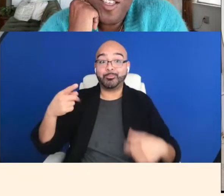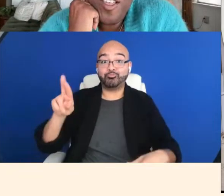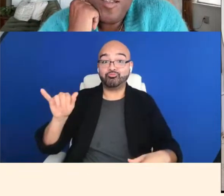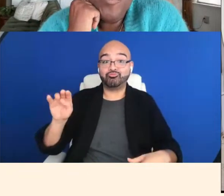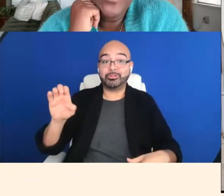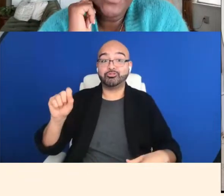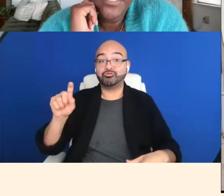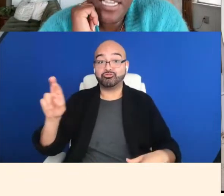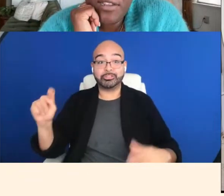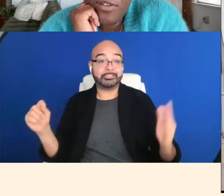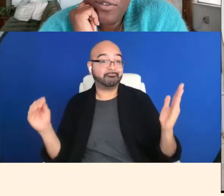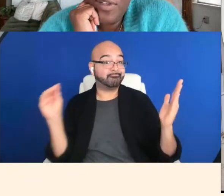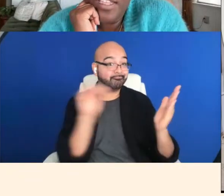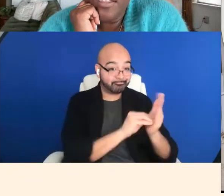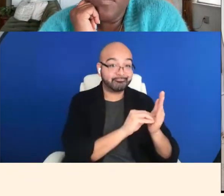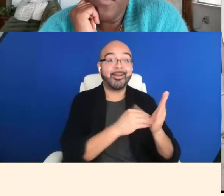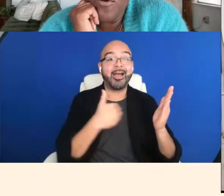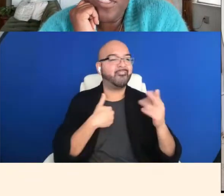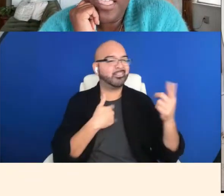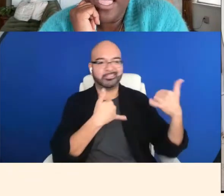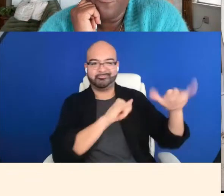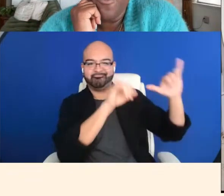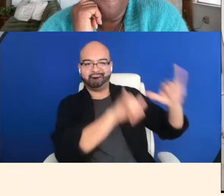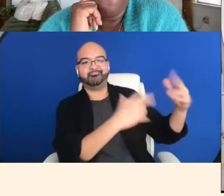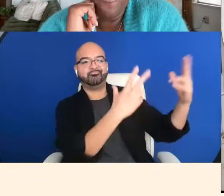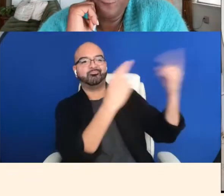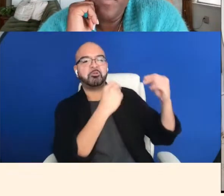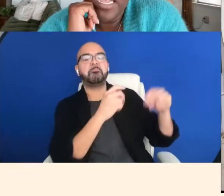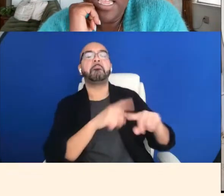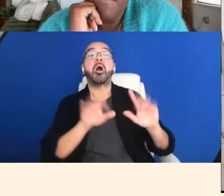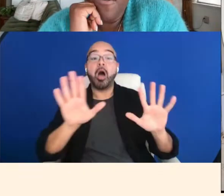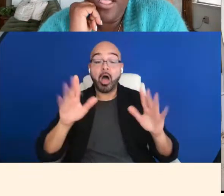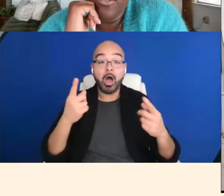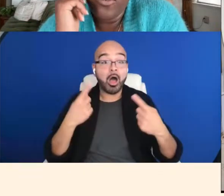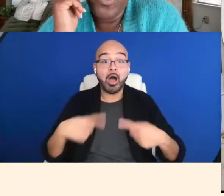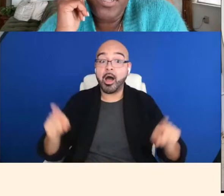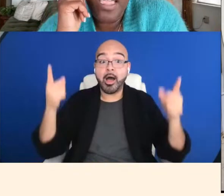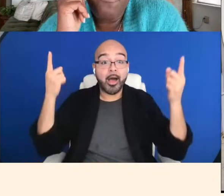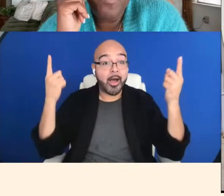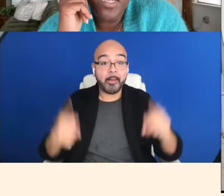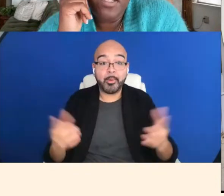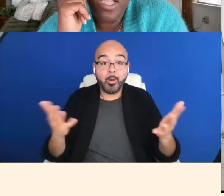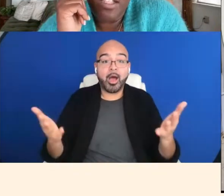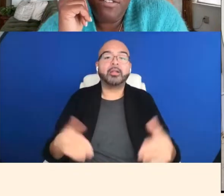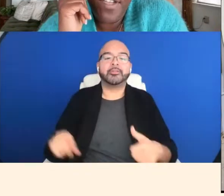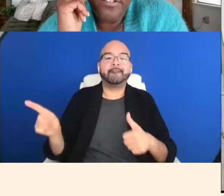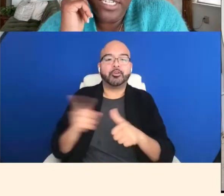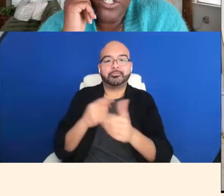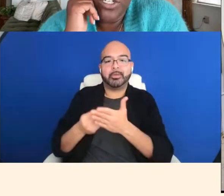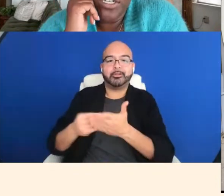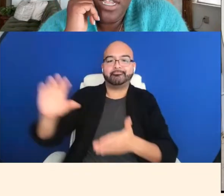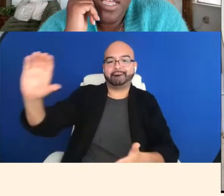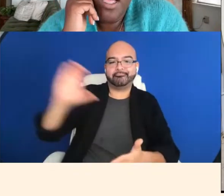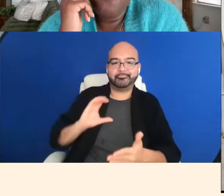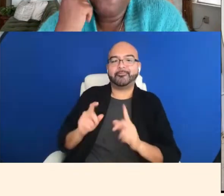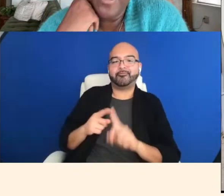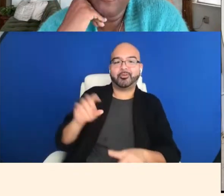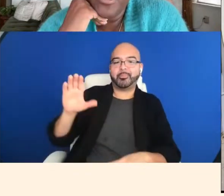books. But what it did do is it broke the gates for our first money in for Esther's, which came from the Katali